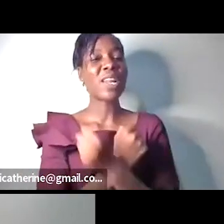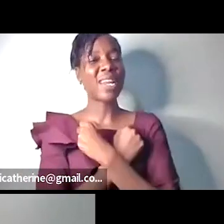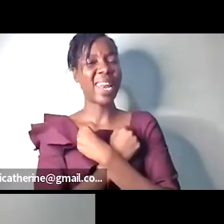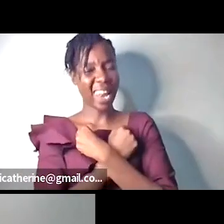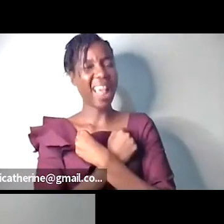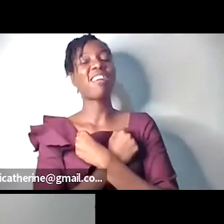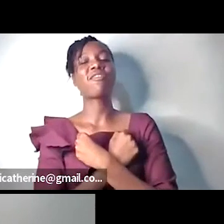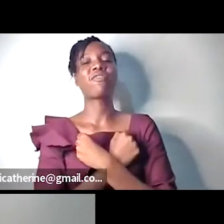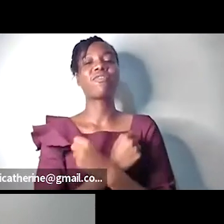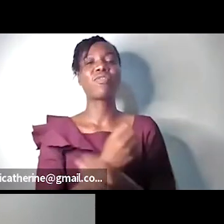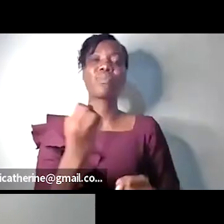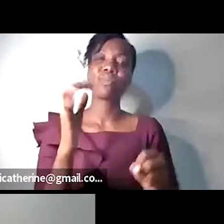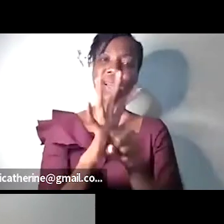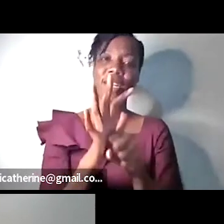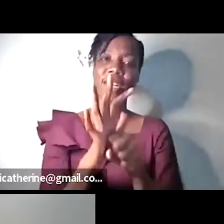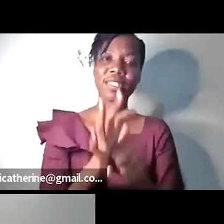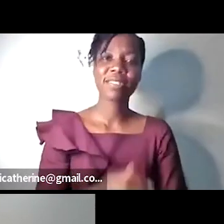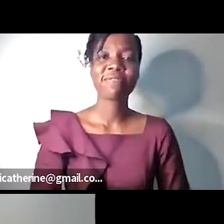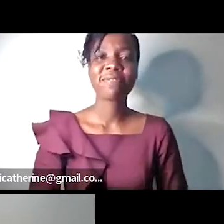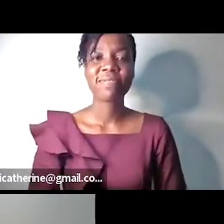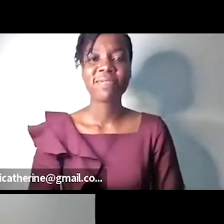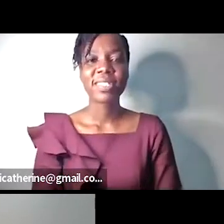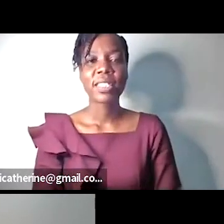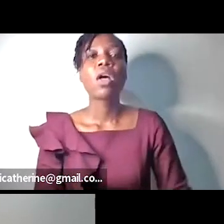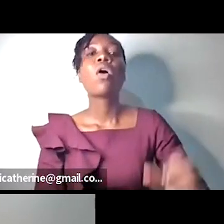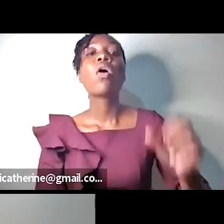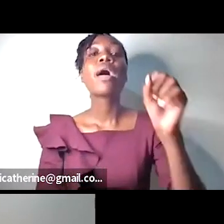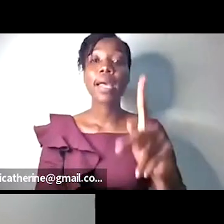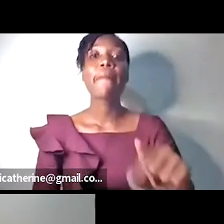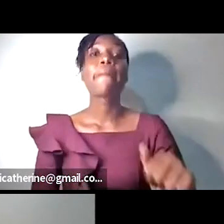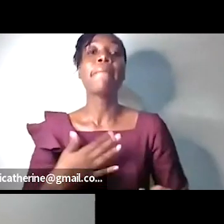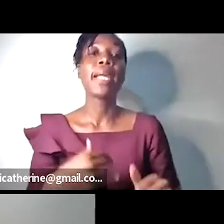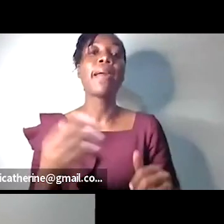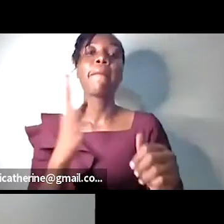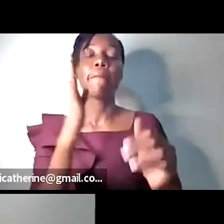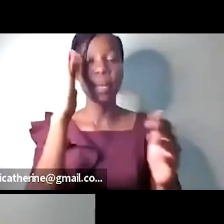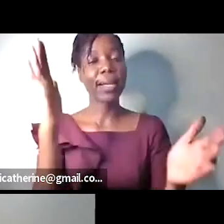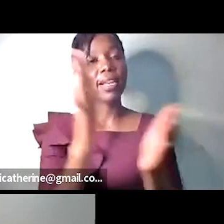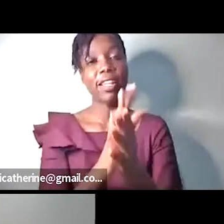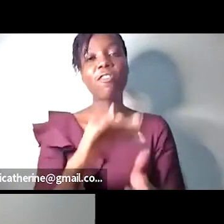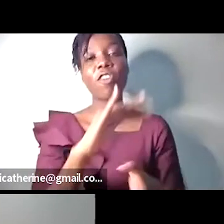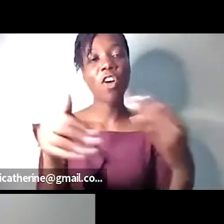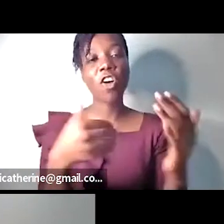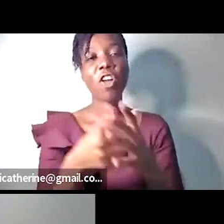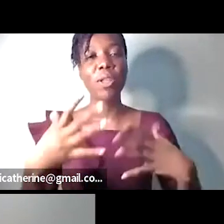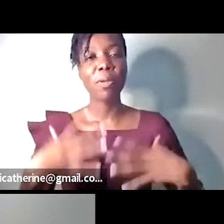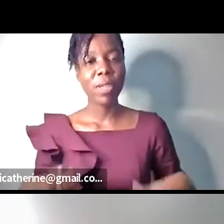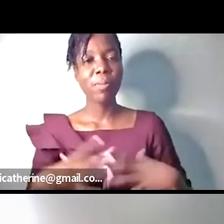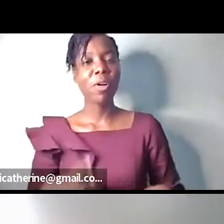have not told us that word. All right. I believe that every individual needs to